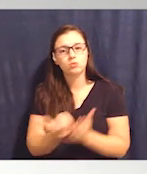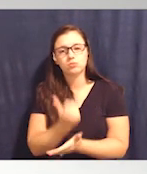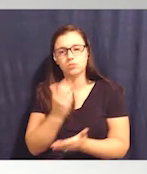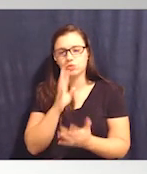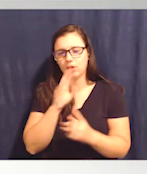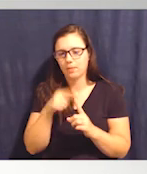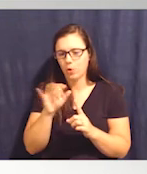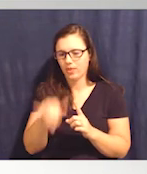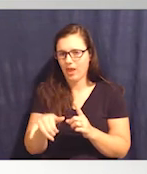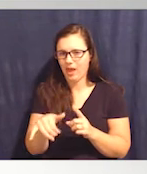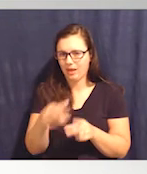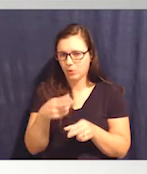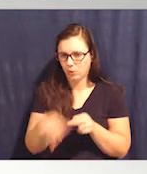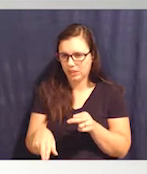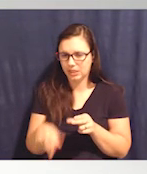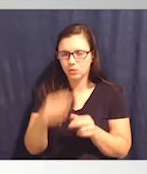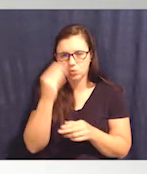they are.